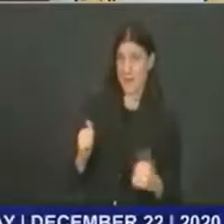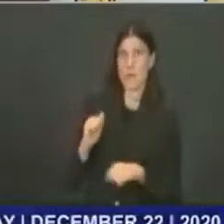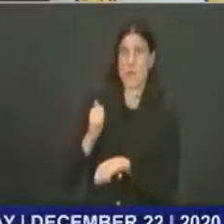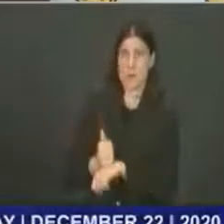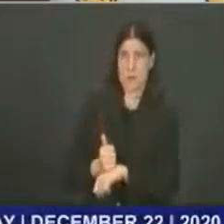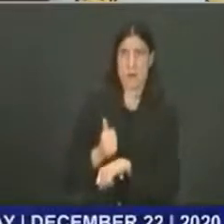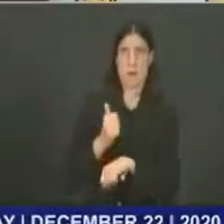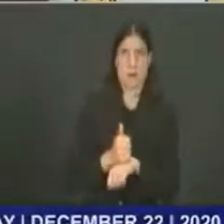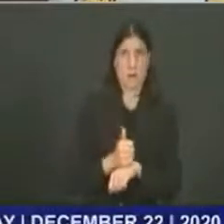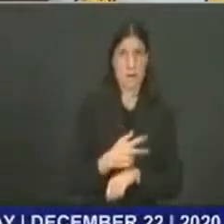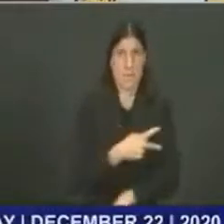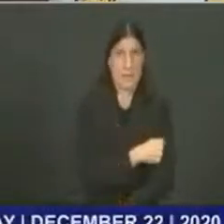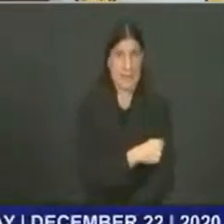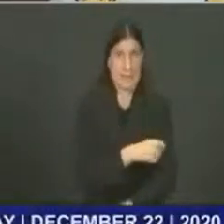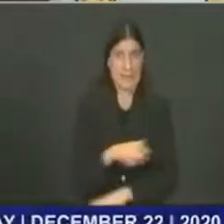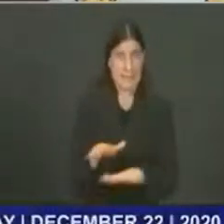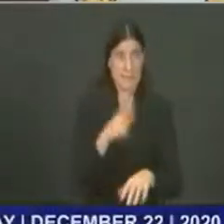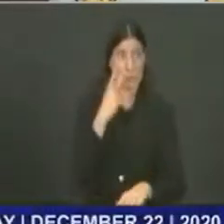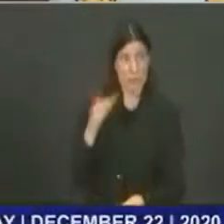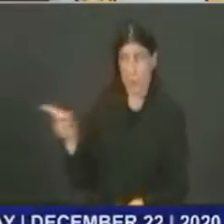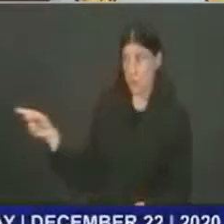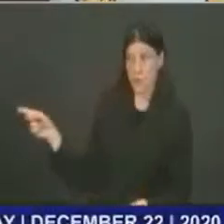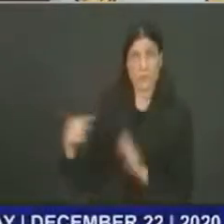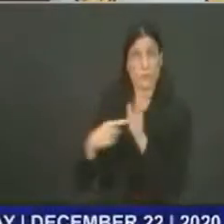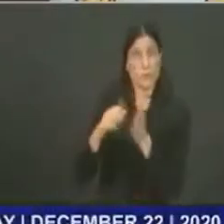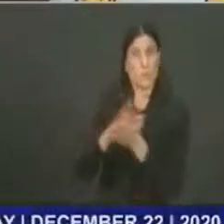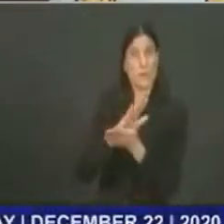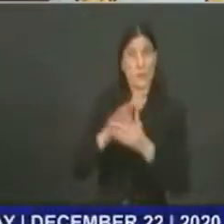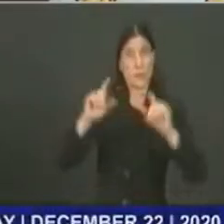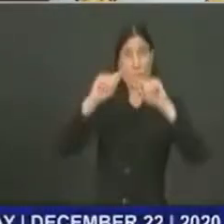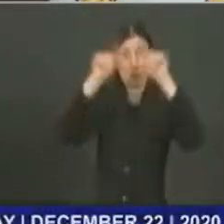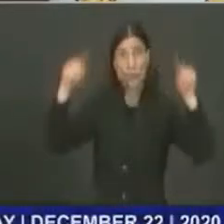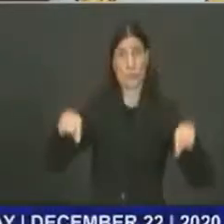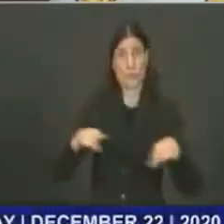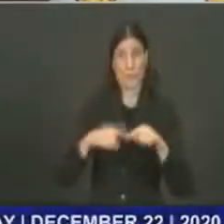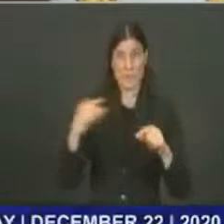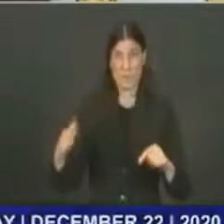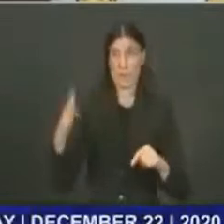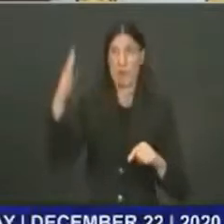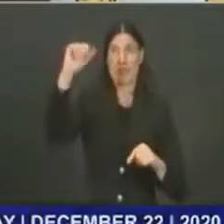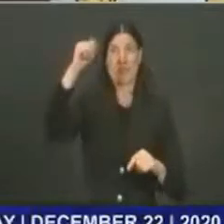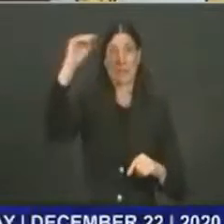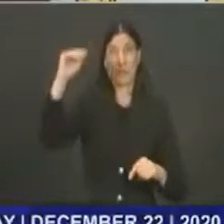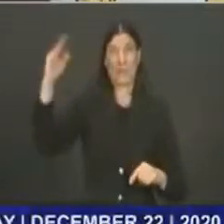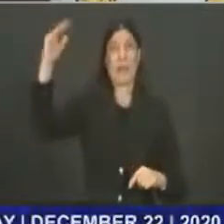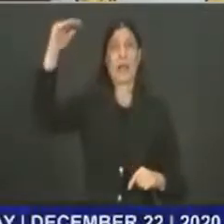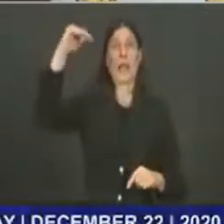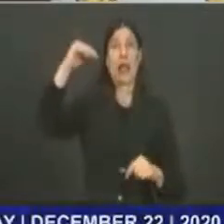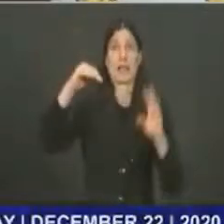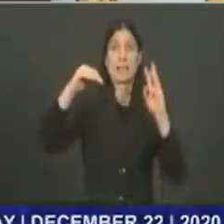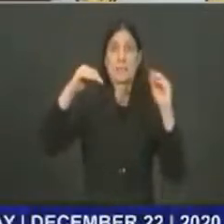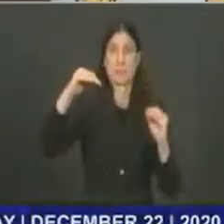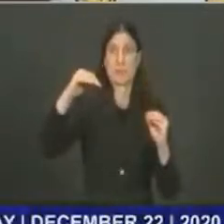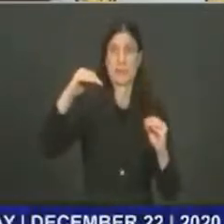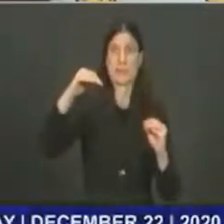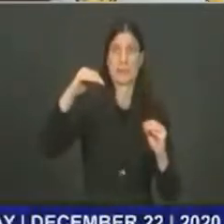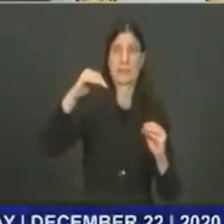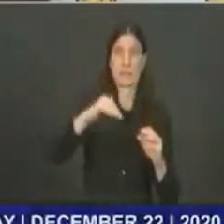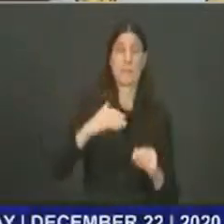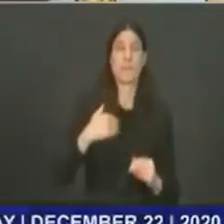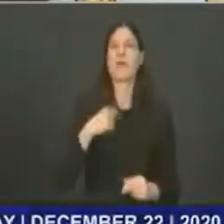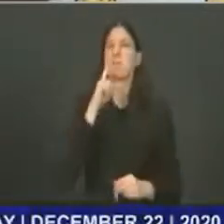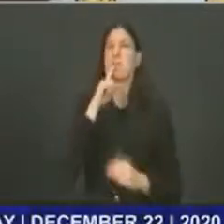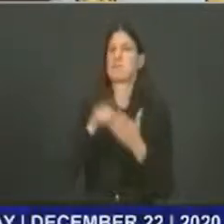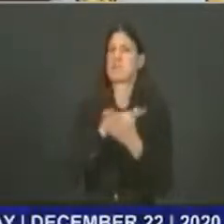picture, right? This is a good picture. Now, Governor Baker chose, and by the way, I am not criticizing him because he's doing a great job running his